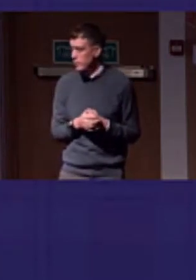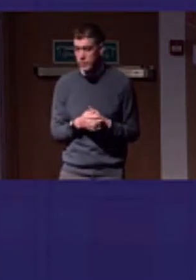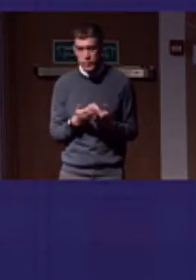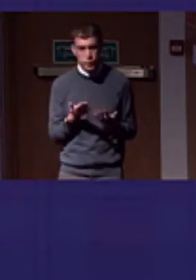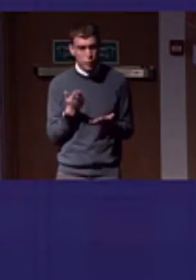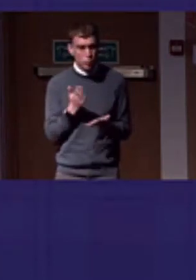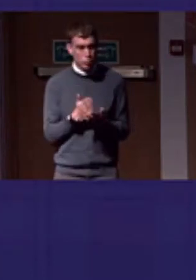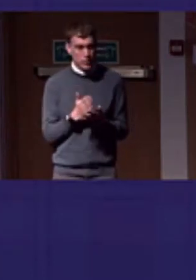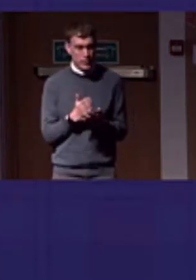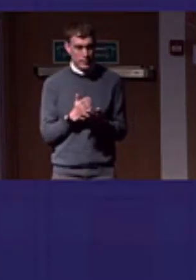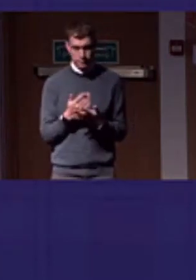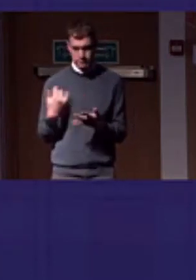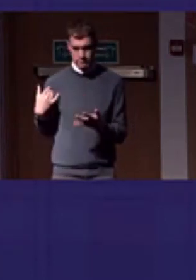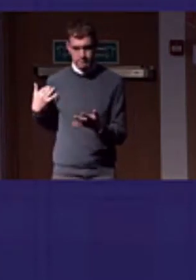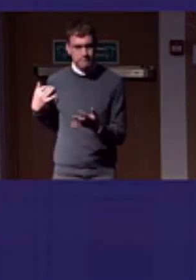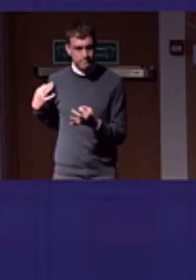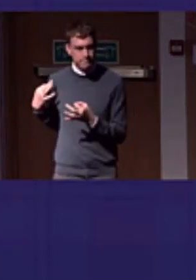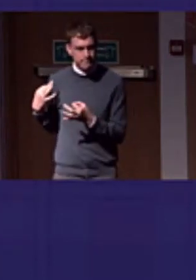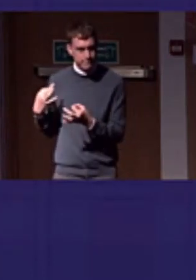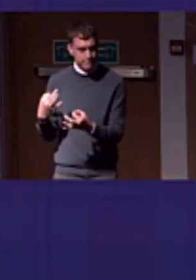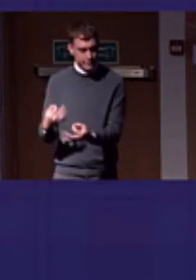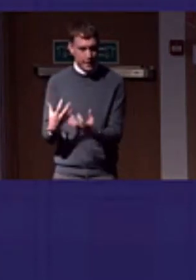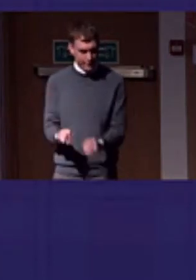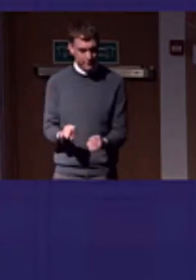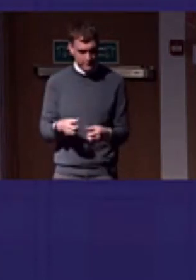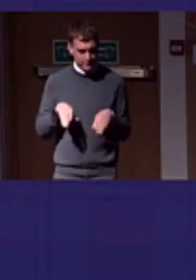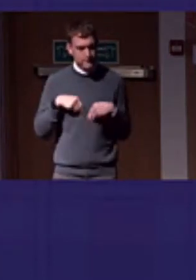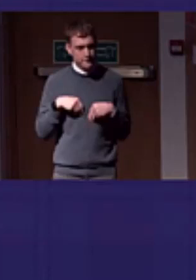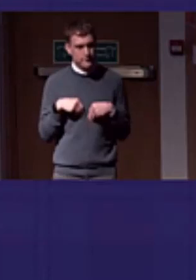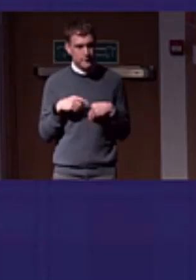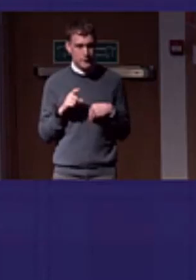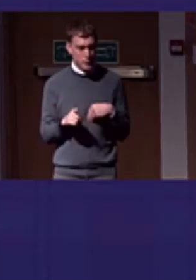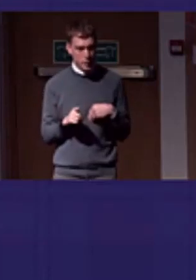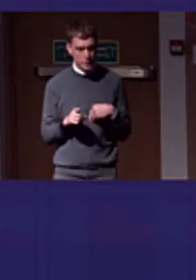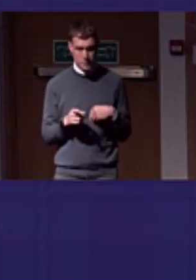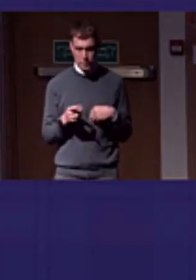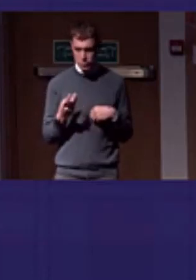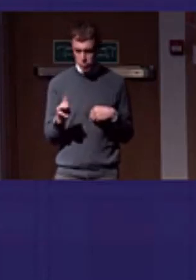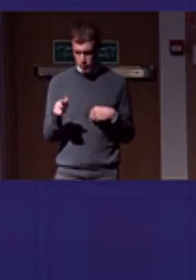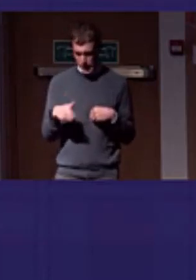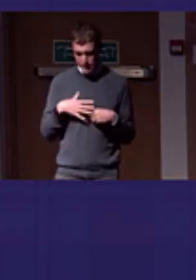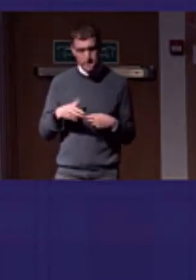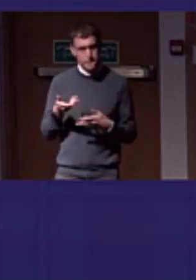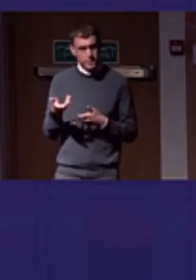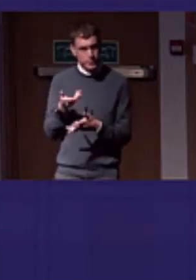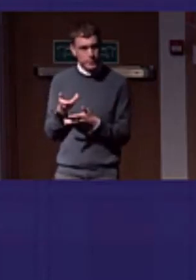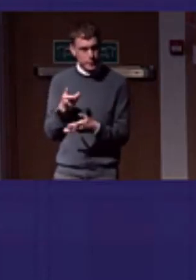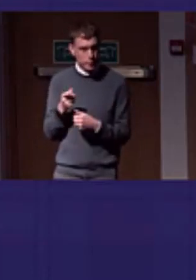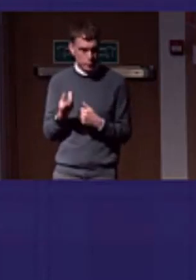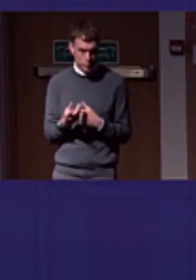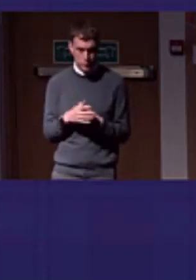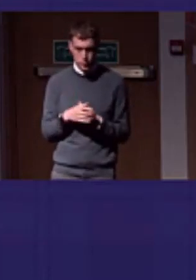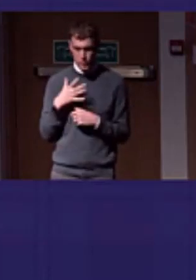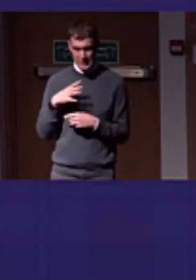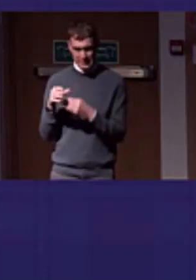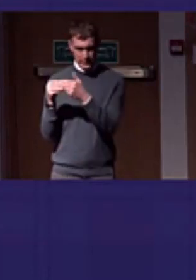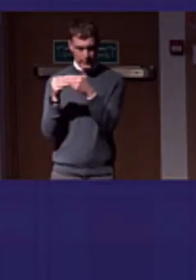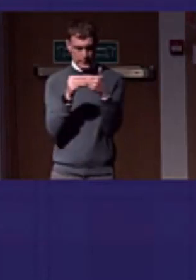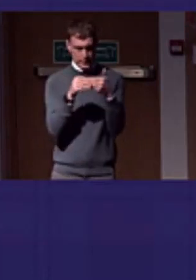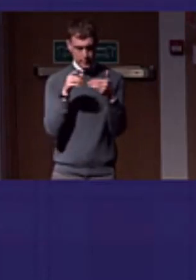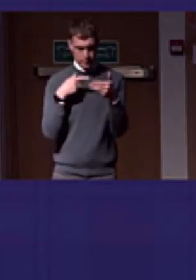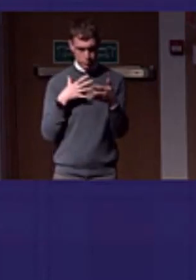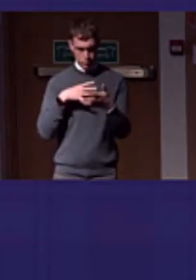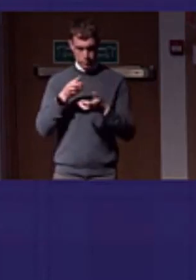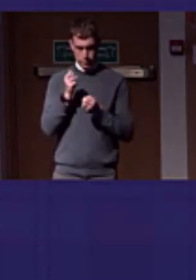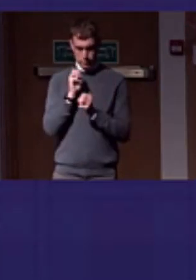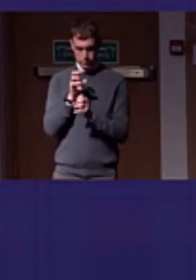they've had it all along. And they just needed somebody to tell them that it's okay to talk about. And that is why it's important for leaders like you to talk about it,